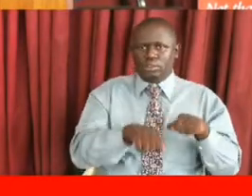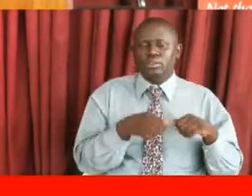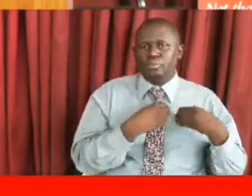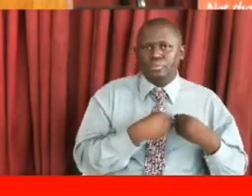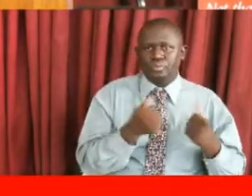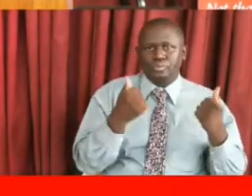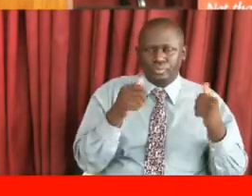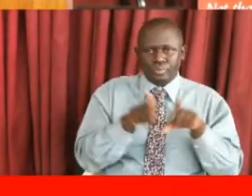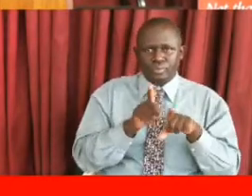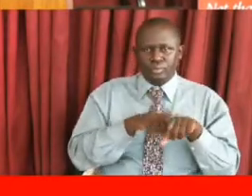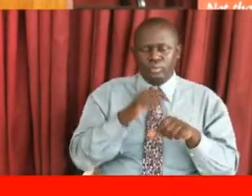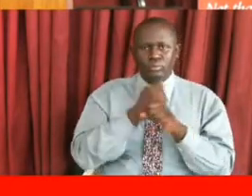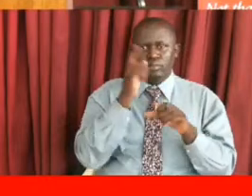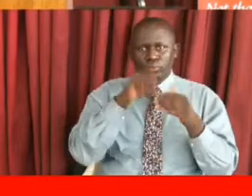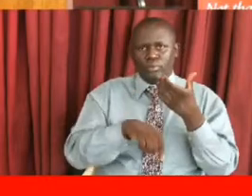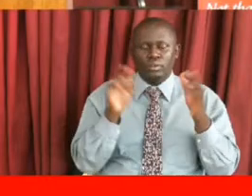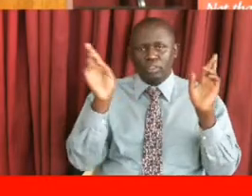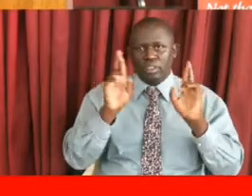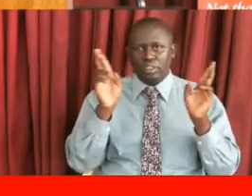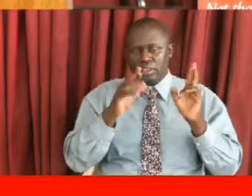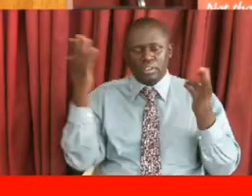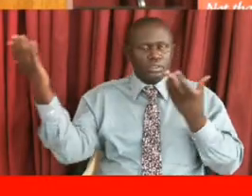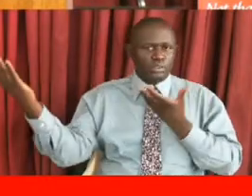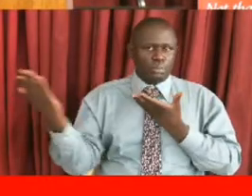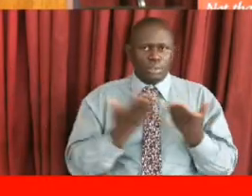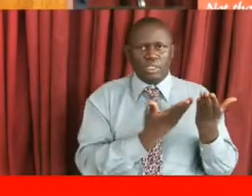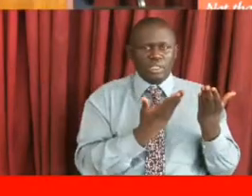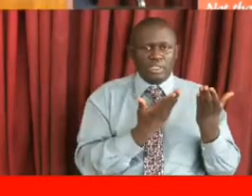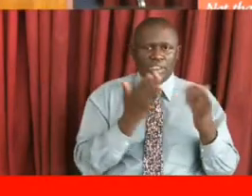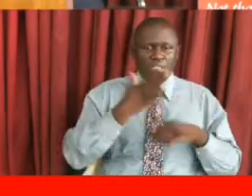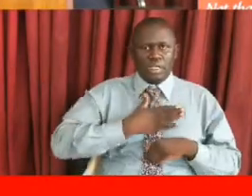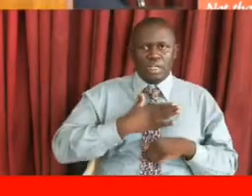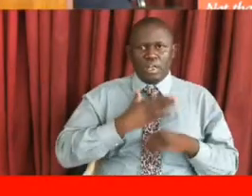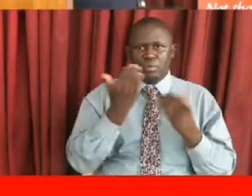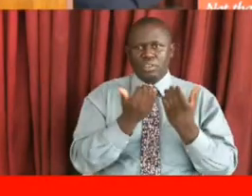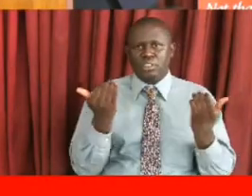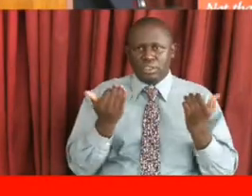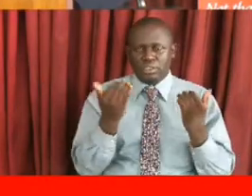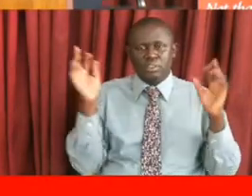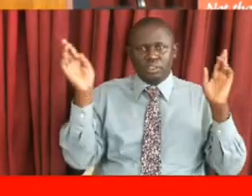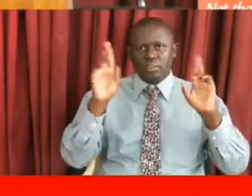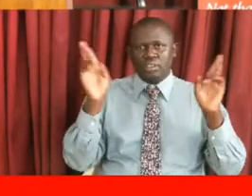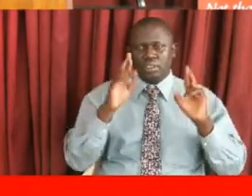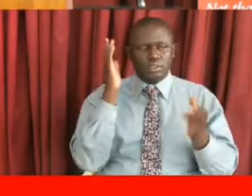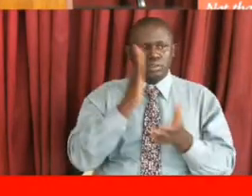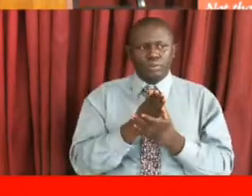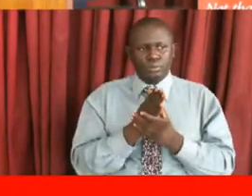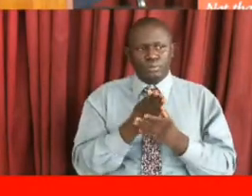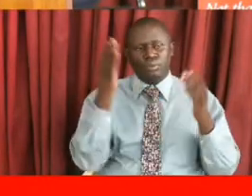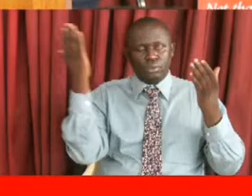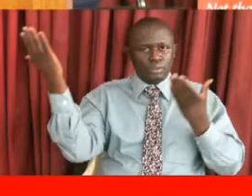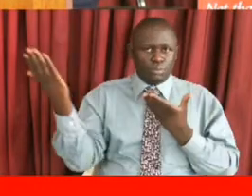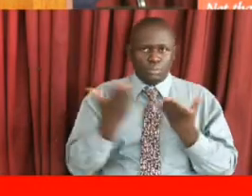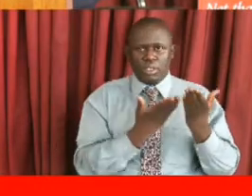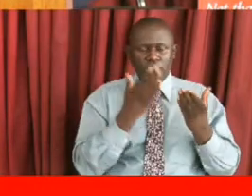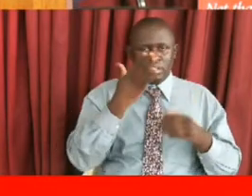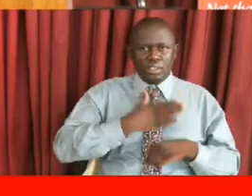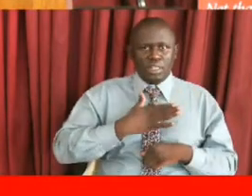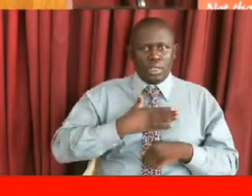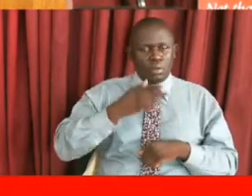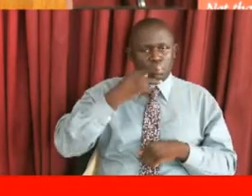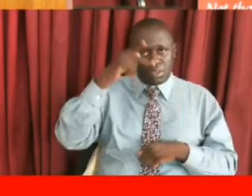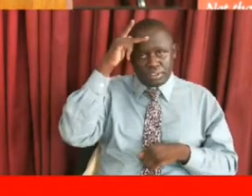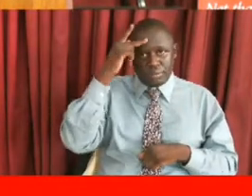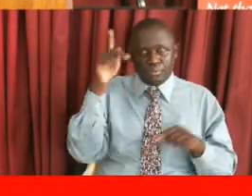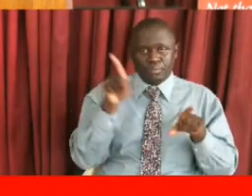ready to bring in our children ready to bring in our parents ready to bring